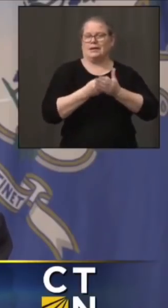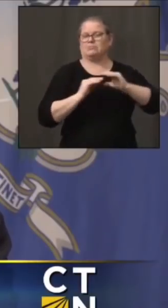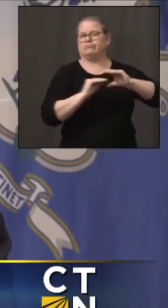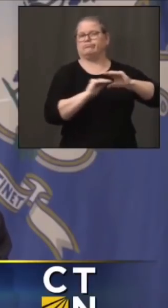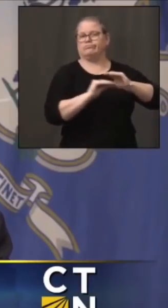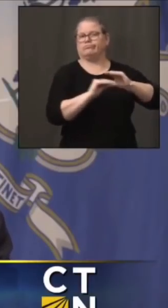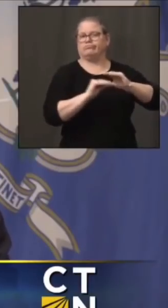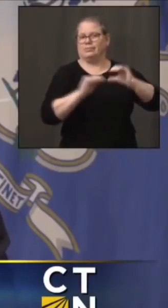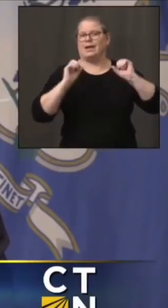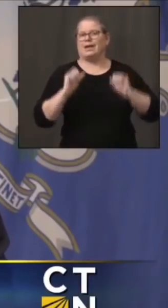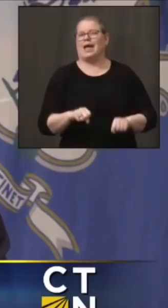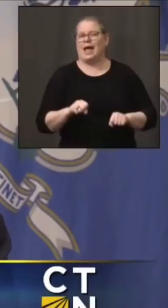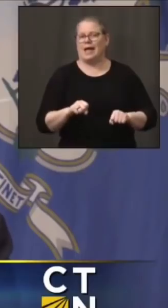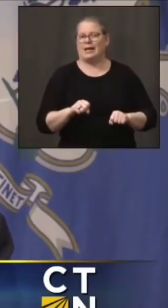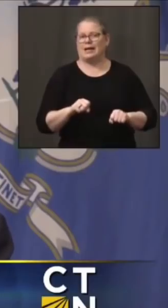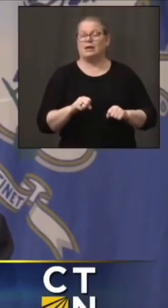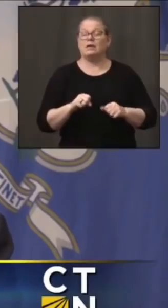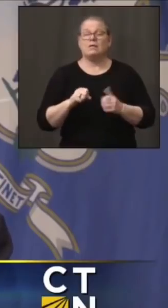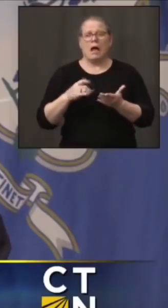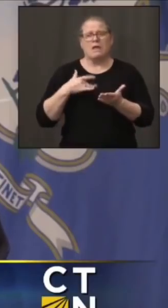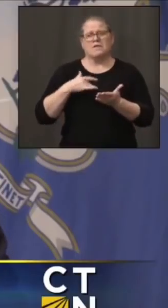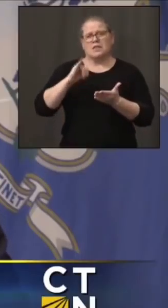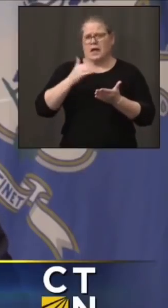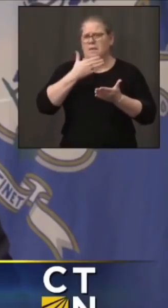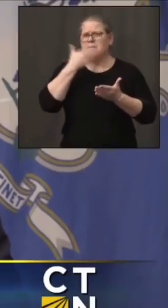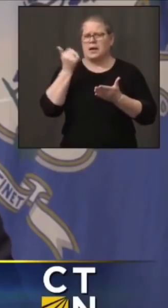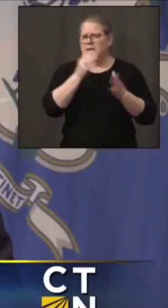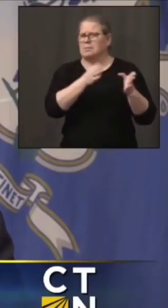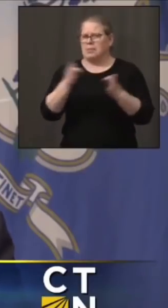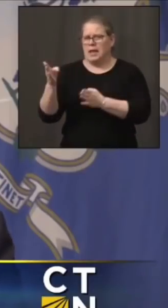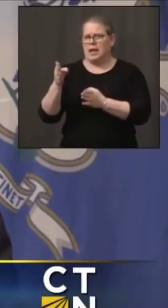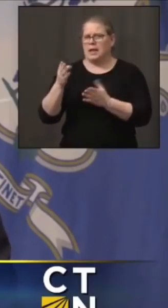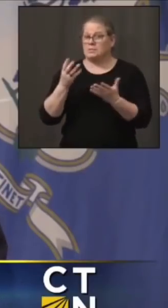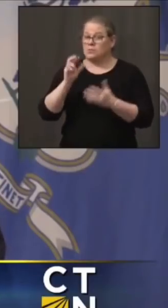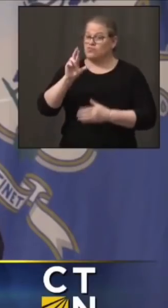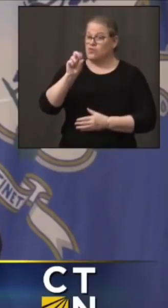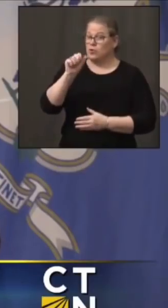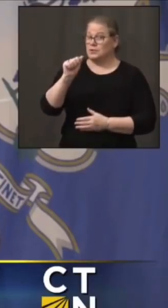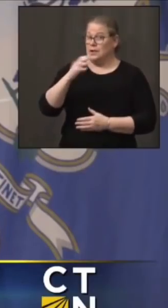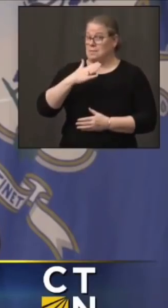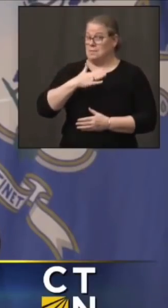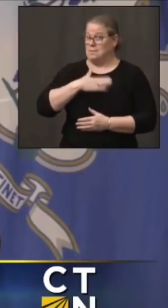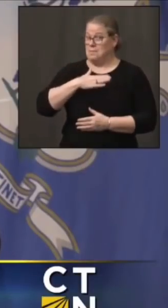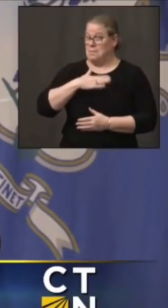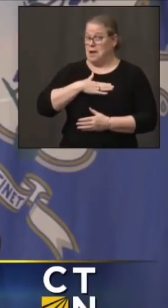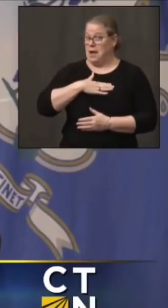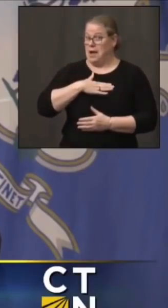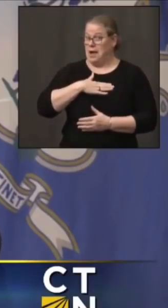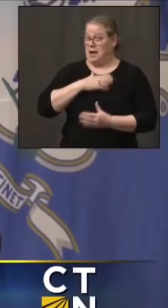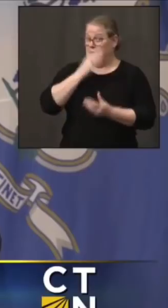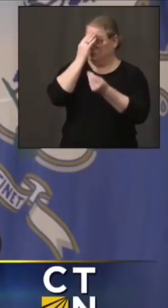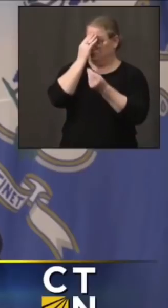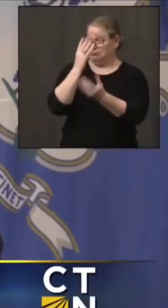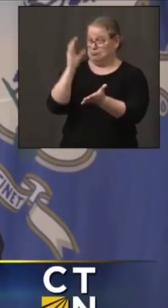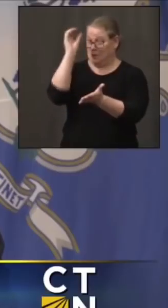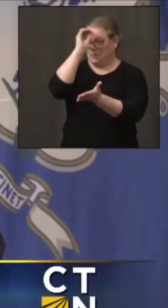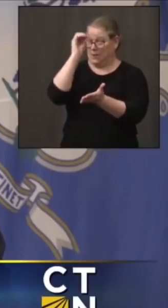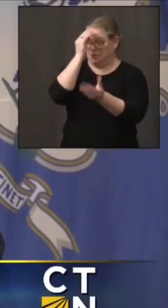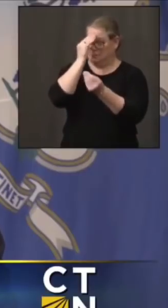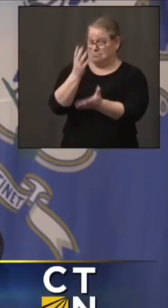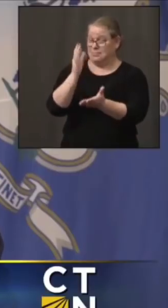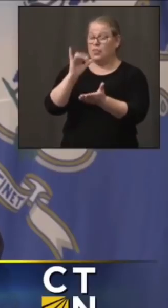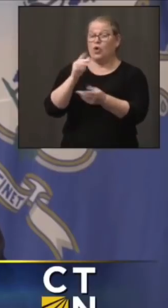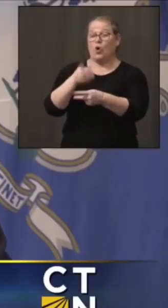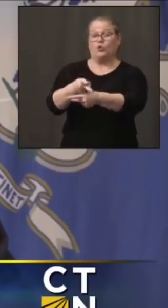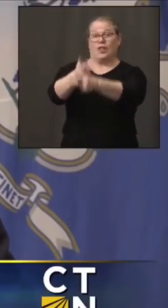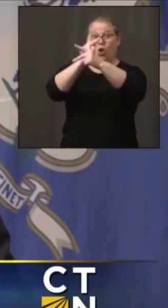that's the best way to handle that. And Rosa, if you want my 2 cents, I would take some of those loans you give